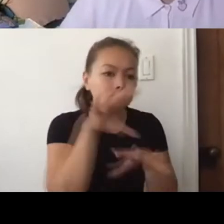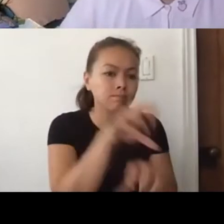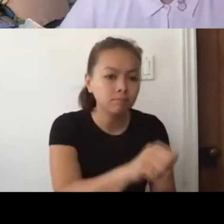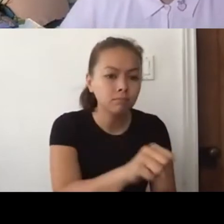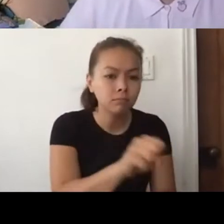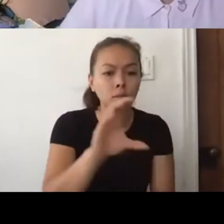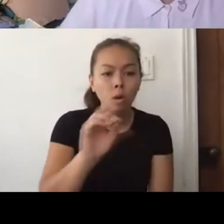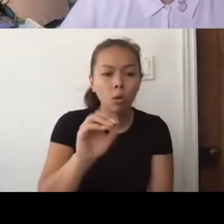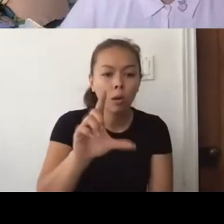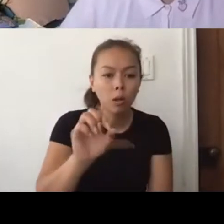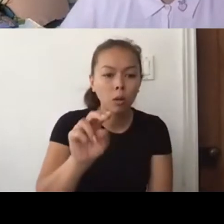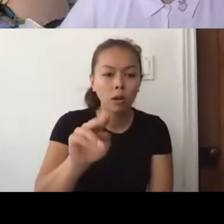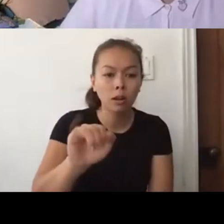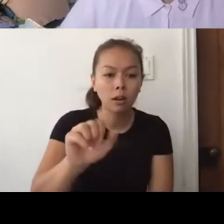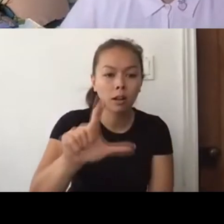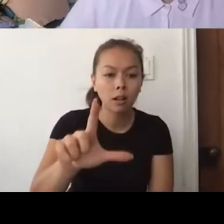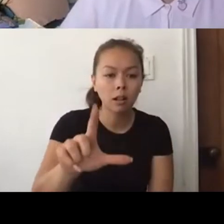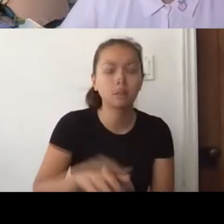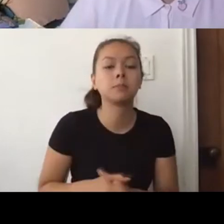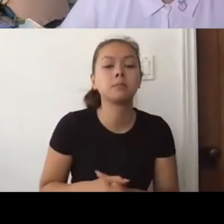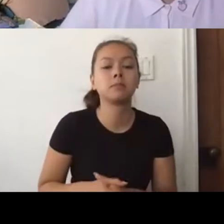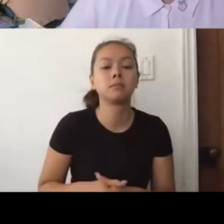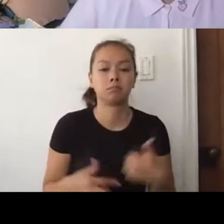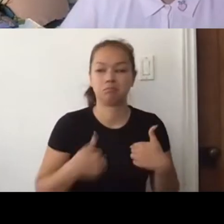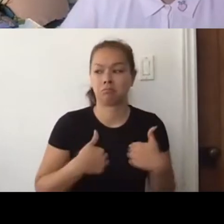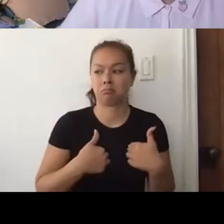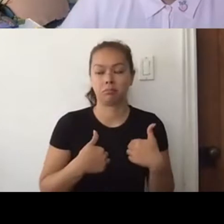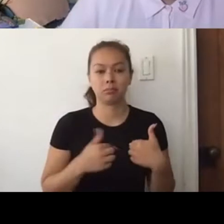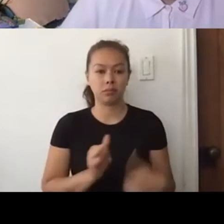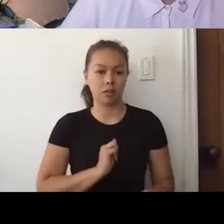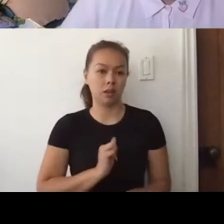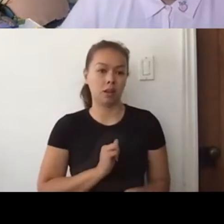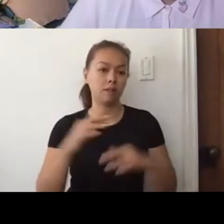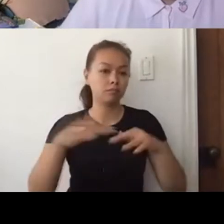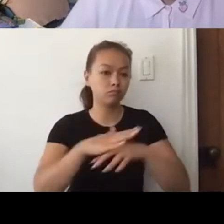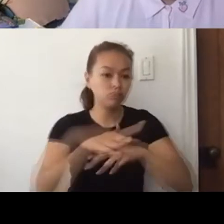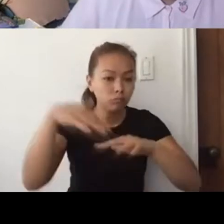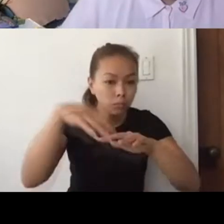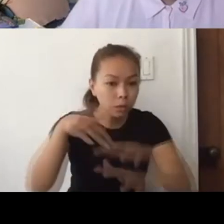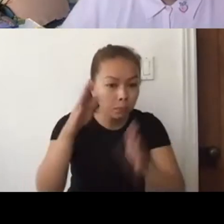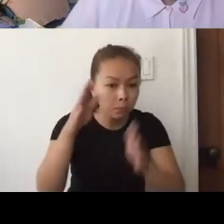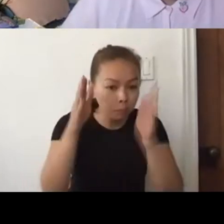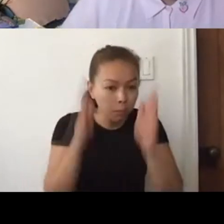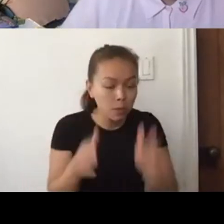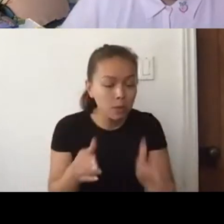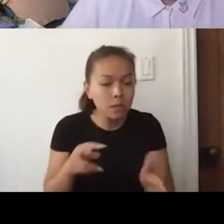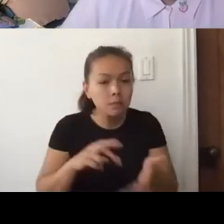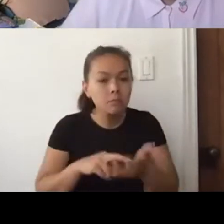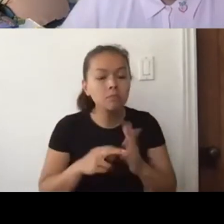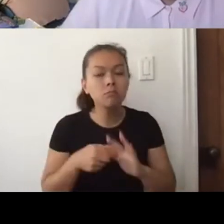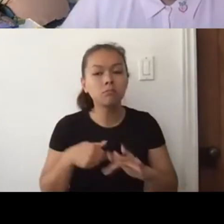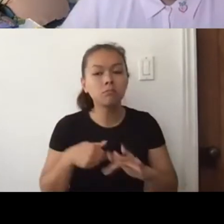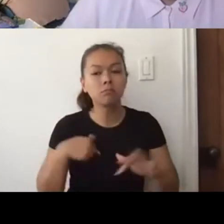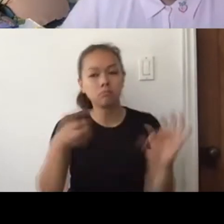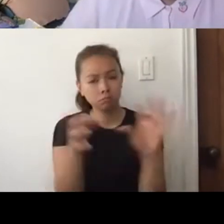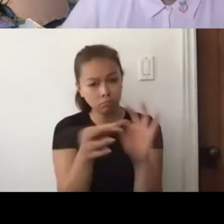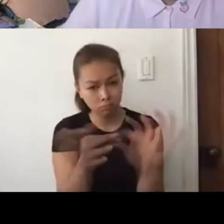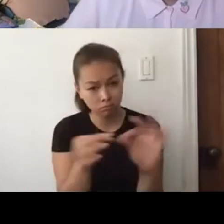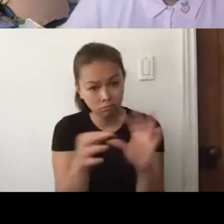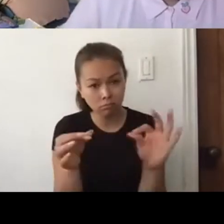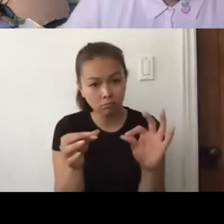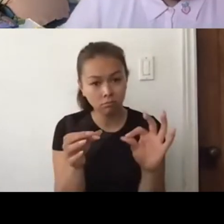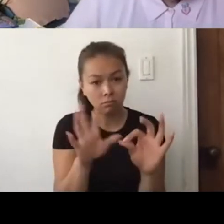or especially like speaking as an Indigenous person, I could say that a lot of those gender roles are just little things, even